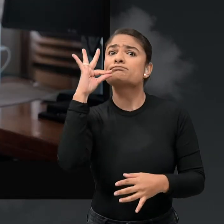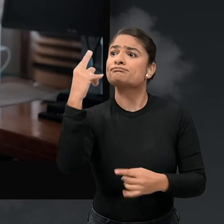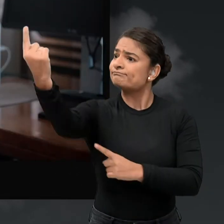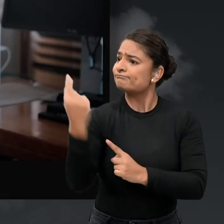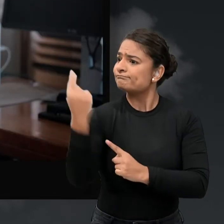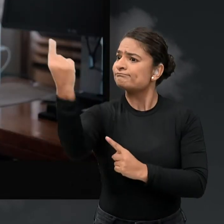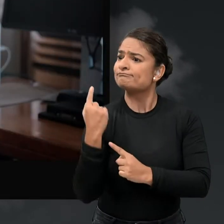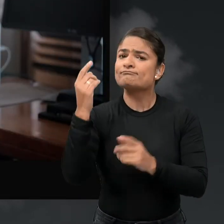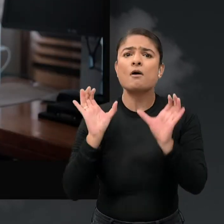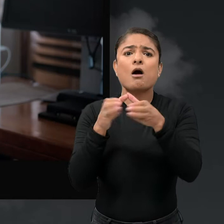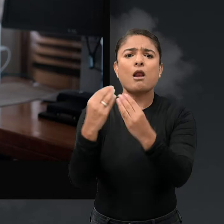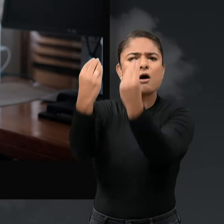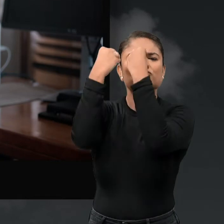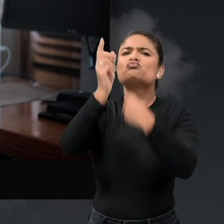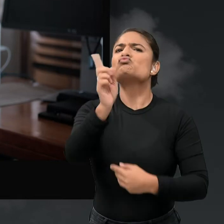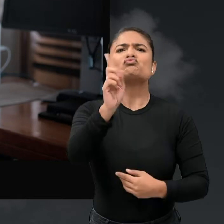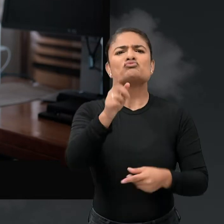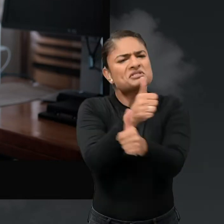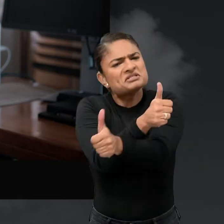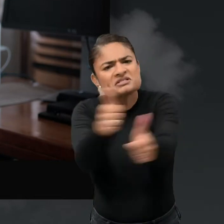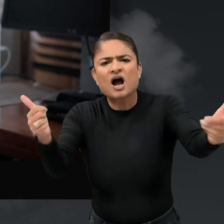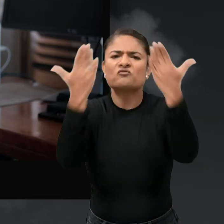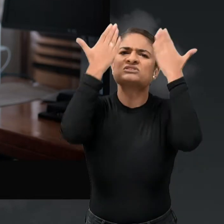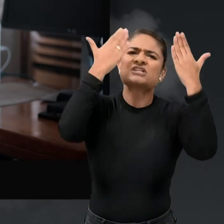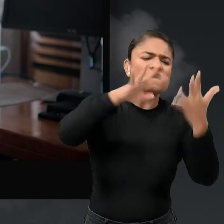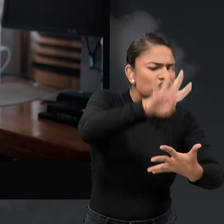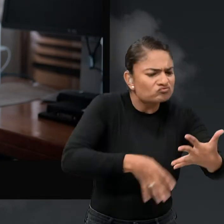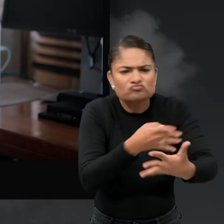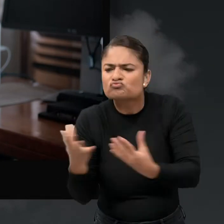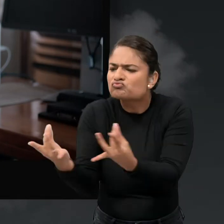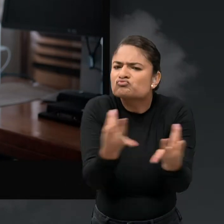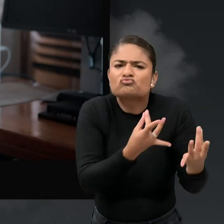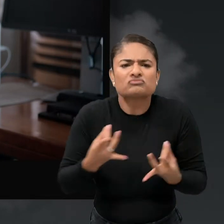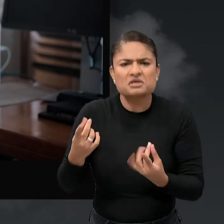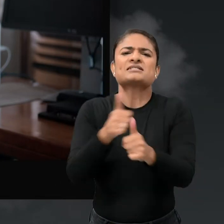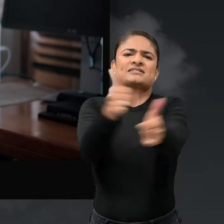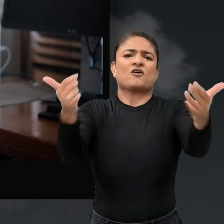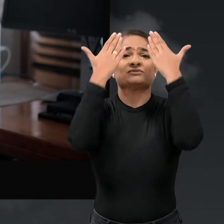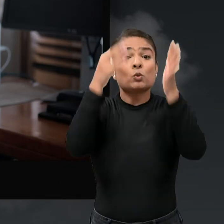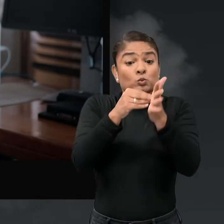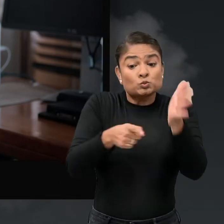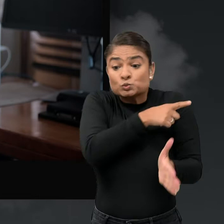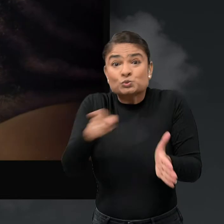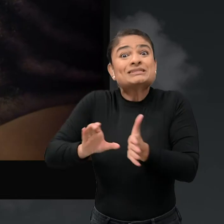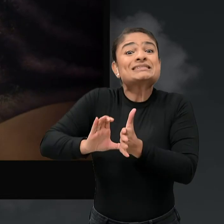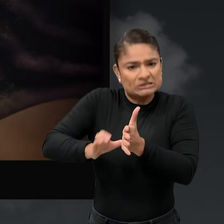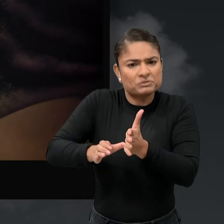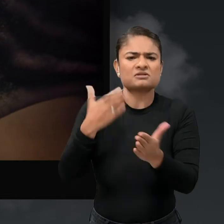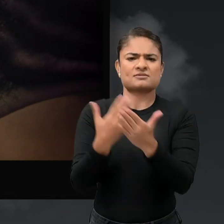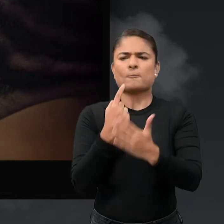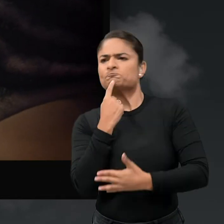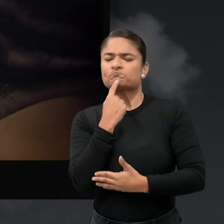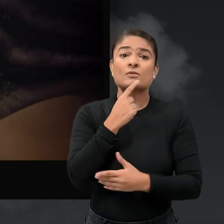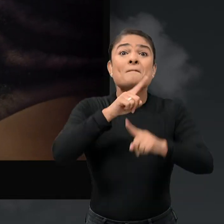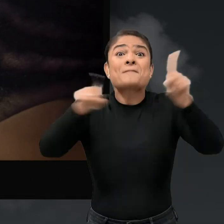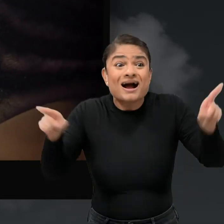to class every day, but you study on your own. So one of the things we've picked up is that students with